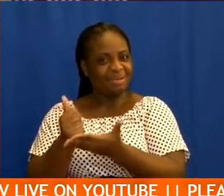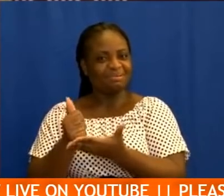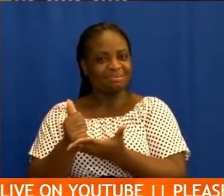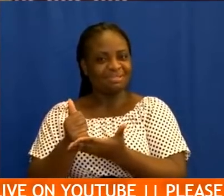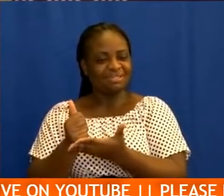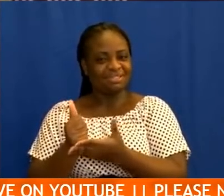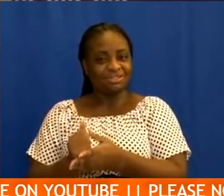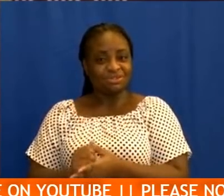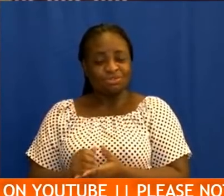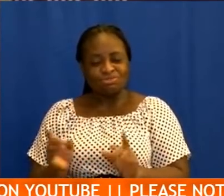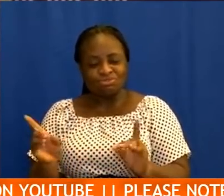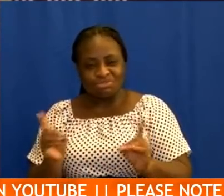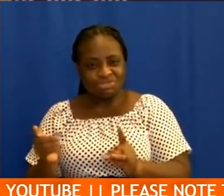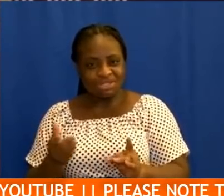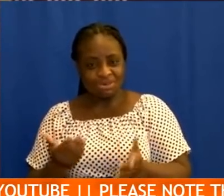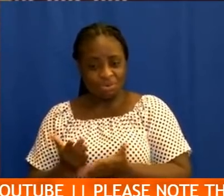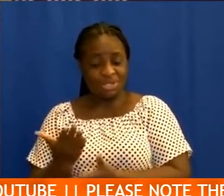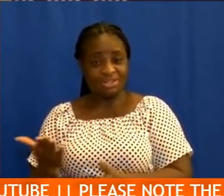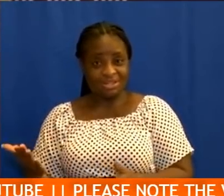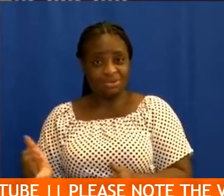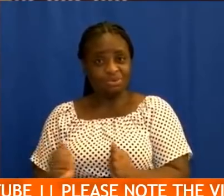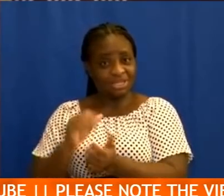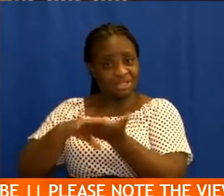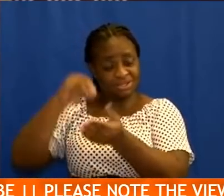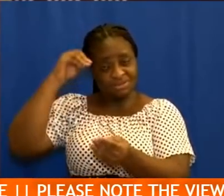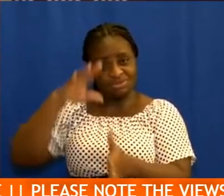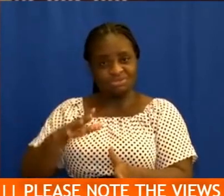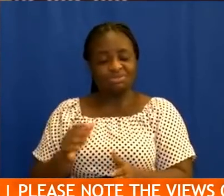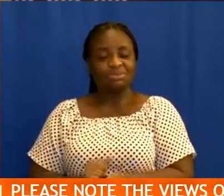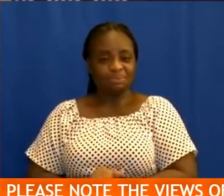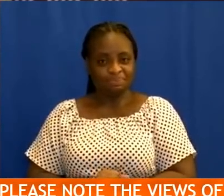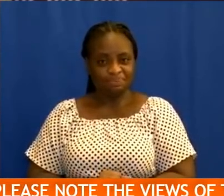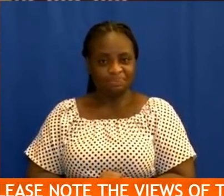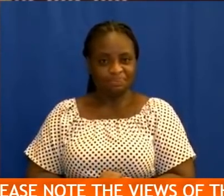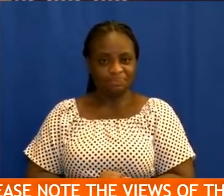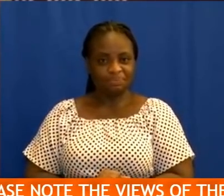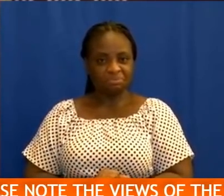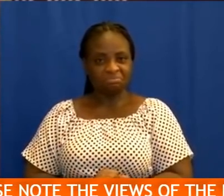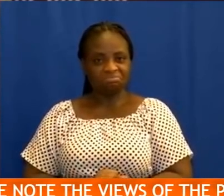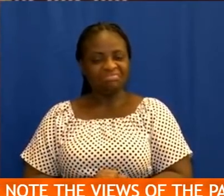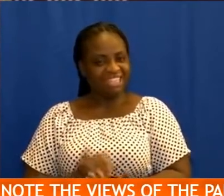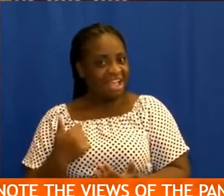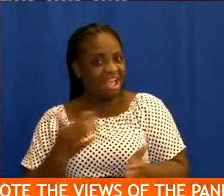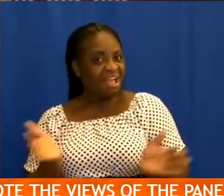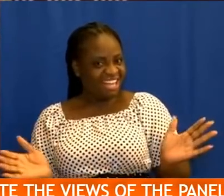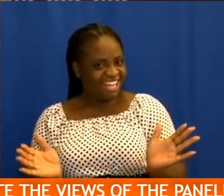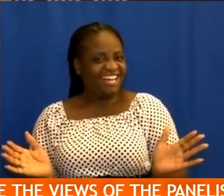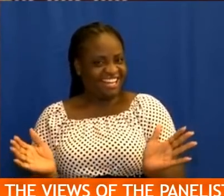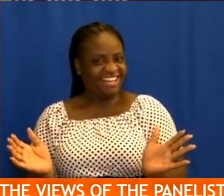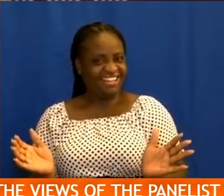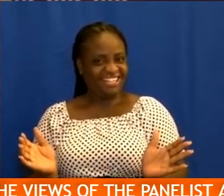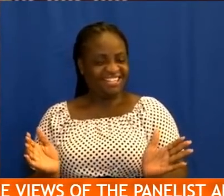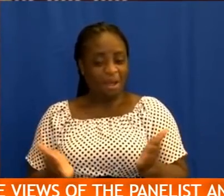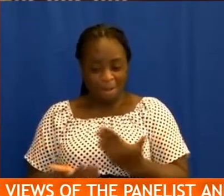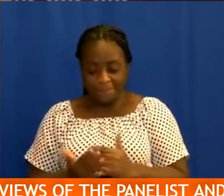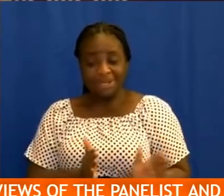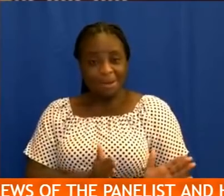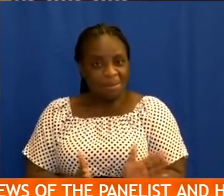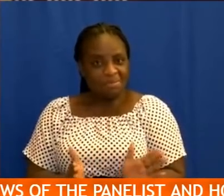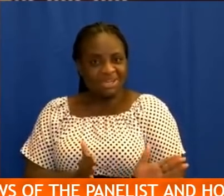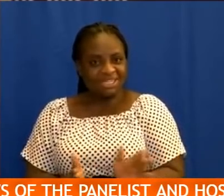assist with compliance of students with the protocols. I've been encouraged by